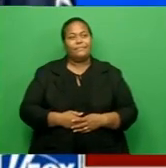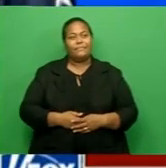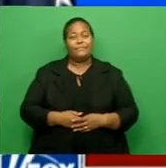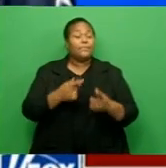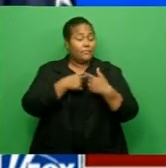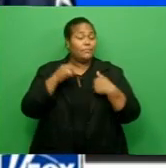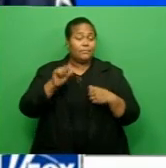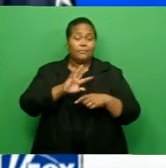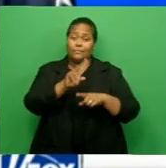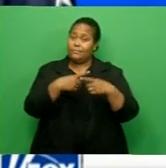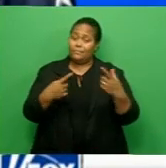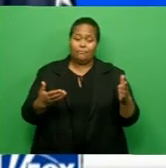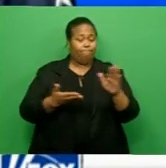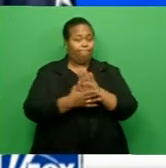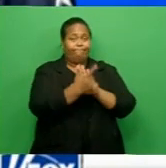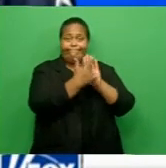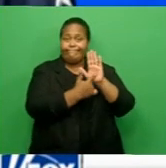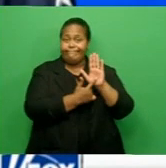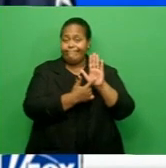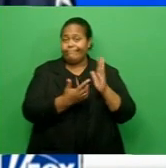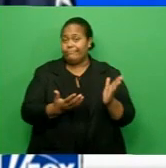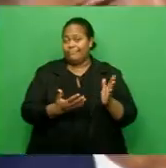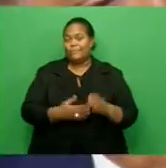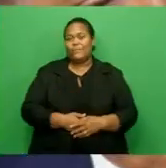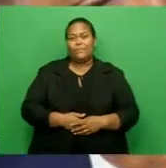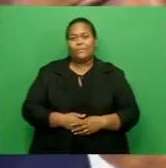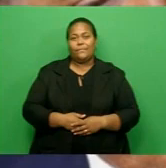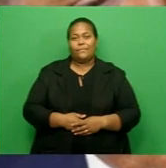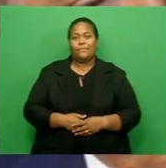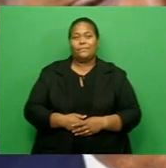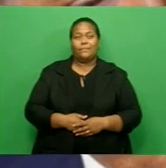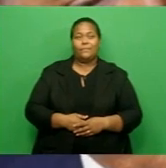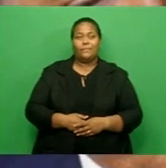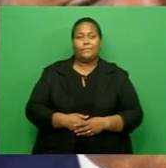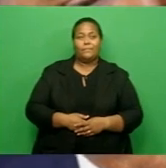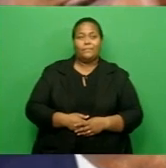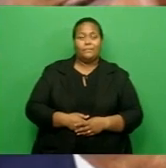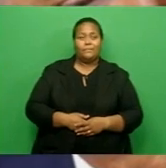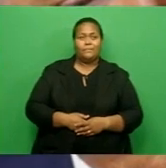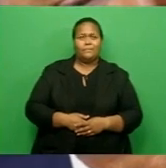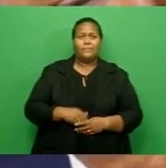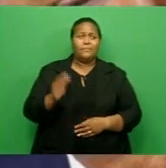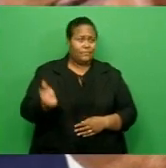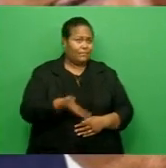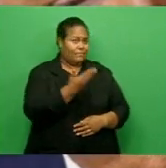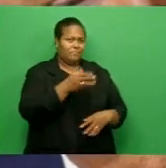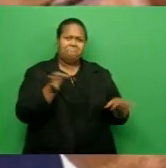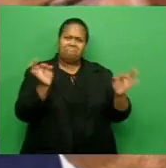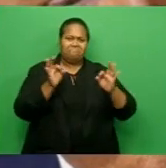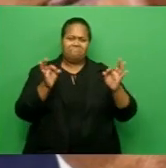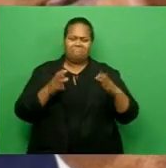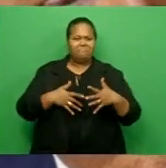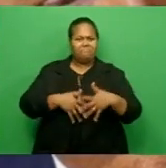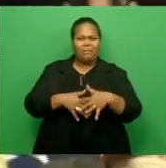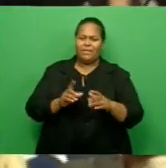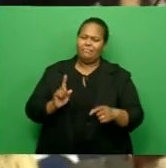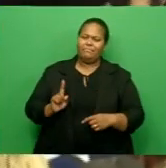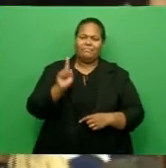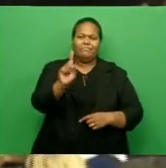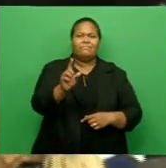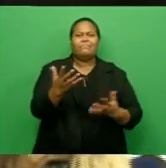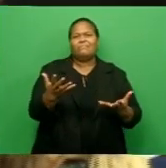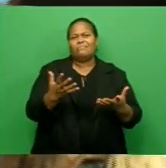that's required by law. We'll make this work. Meantime, the president with no public events on his agenda, instead sending